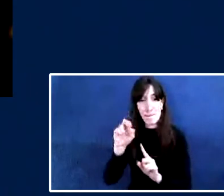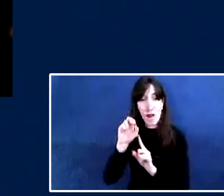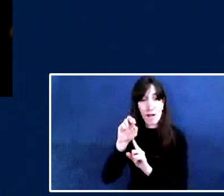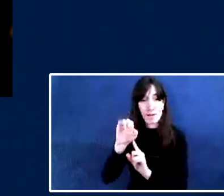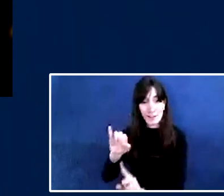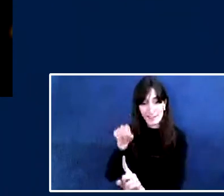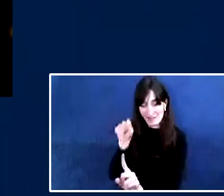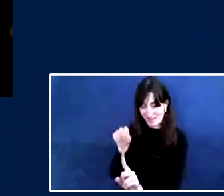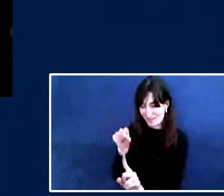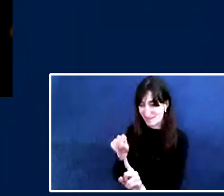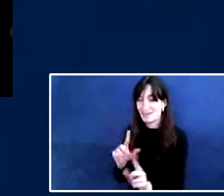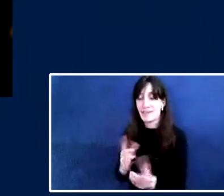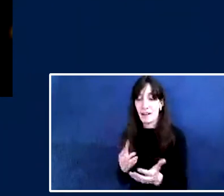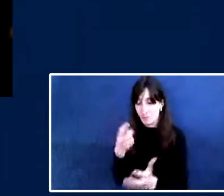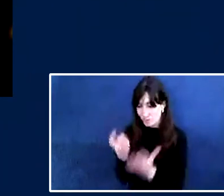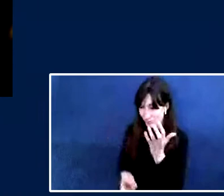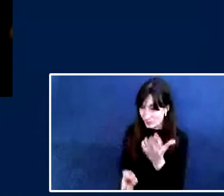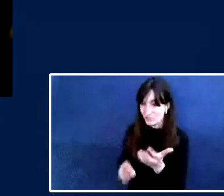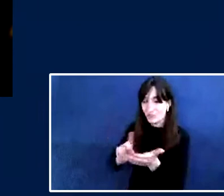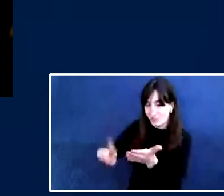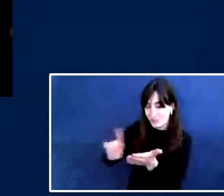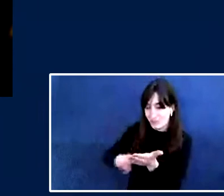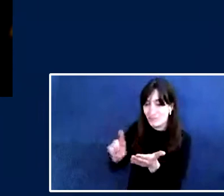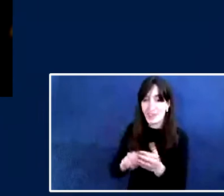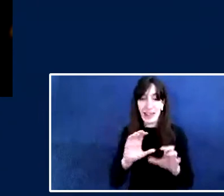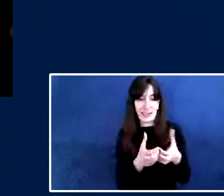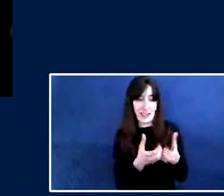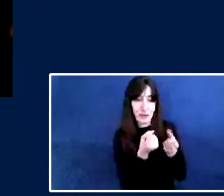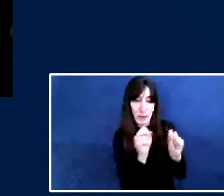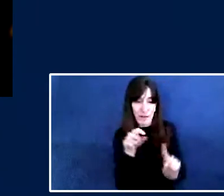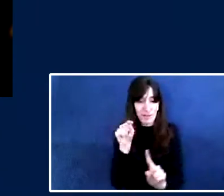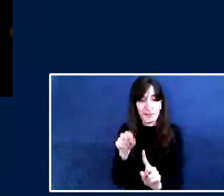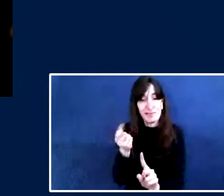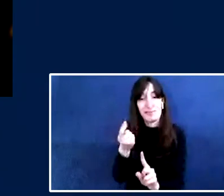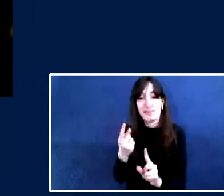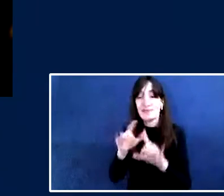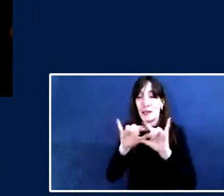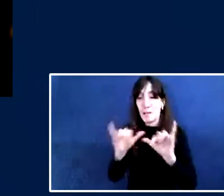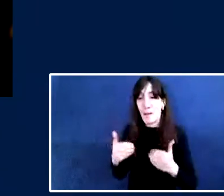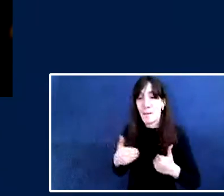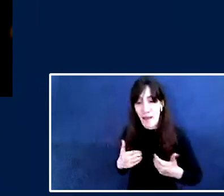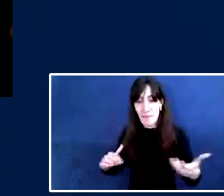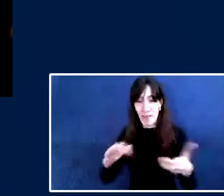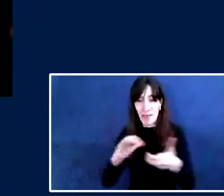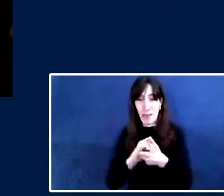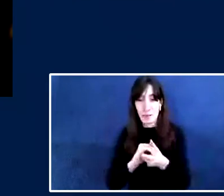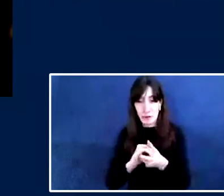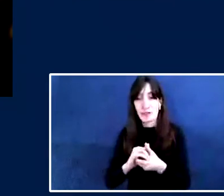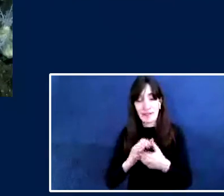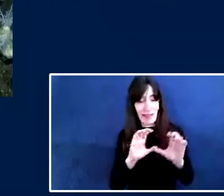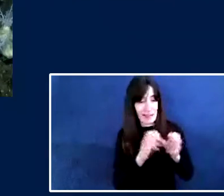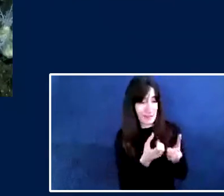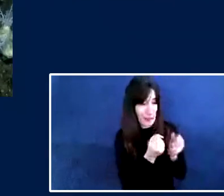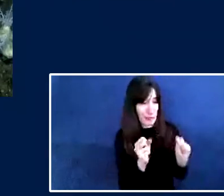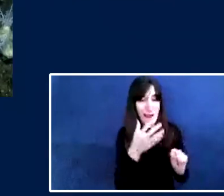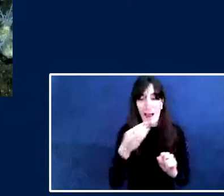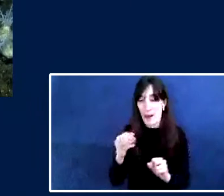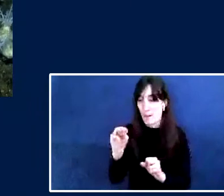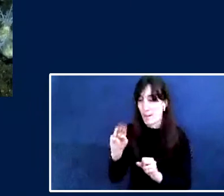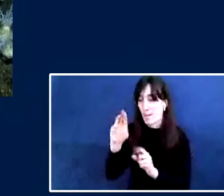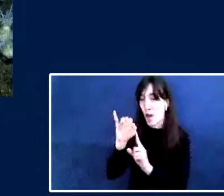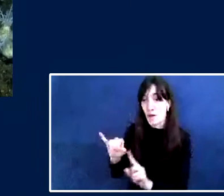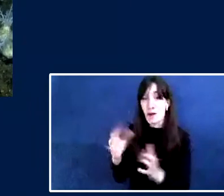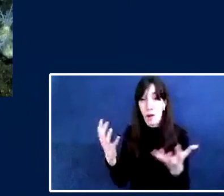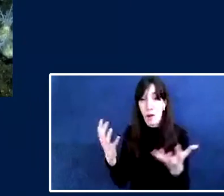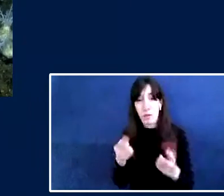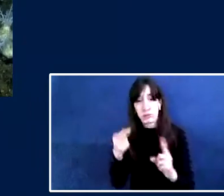sanctuary, there's a really interesting project collaboration going on between the sanctuary and MBARI that has the ambition of protecting